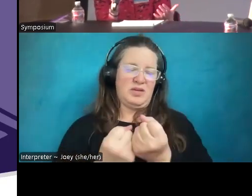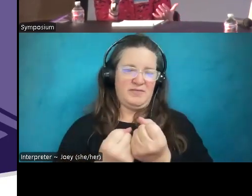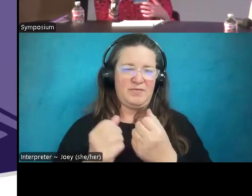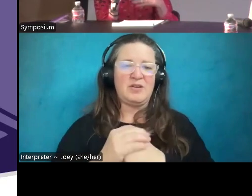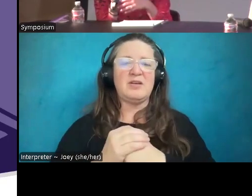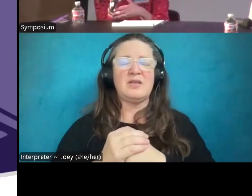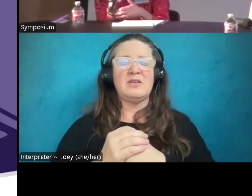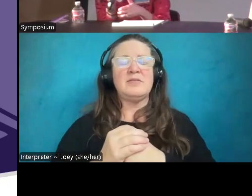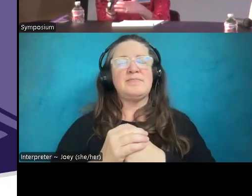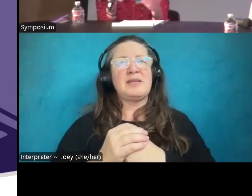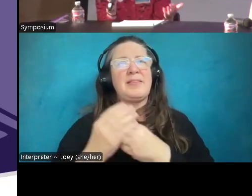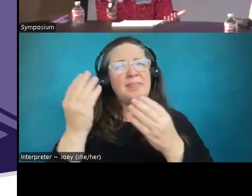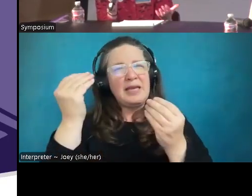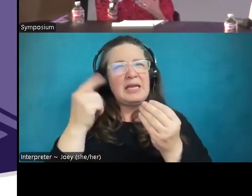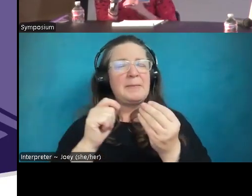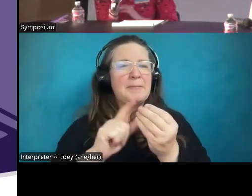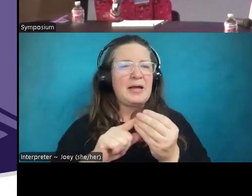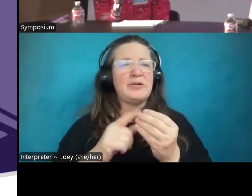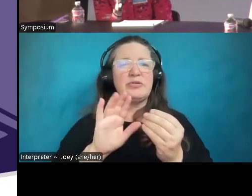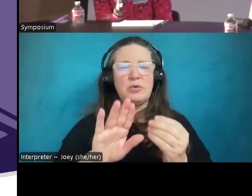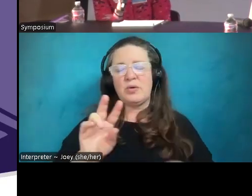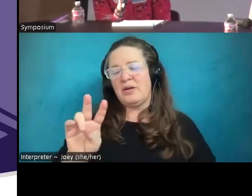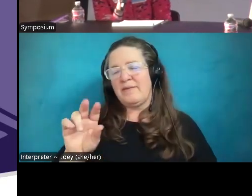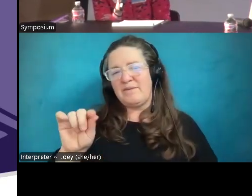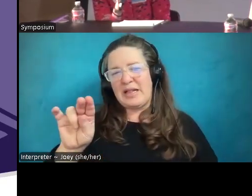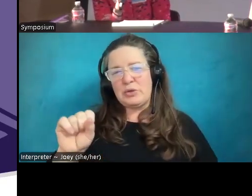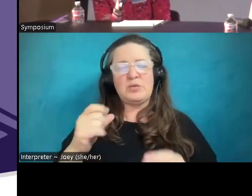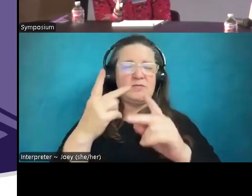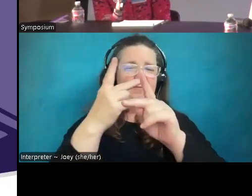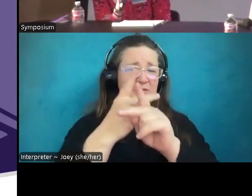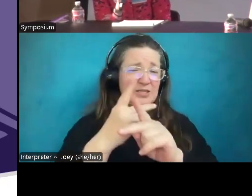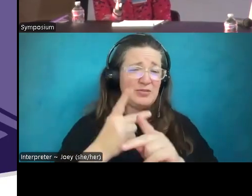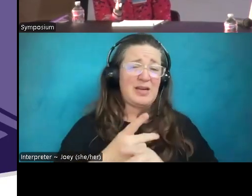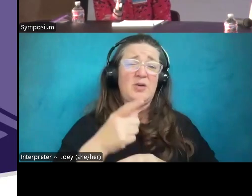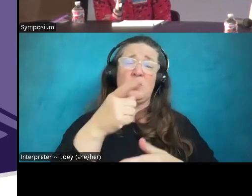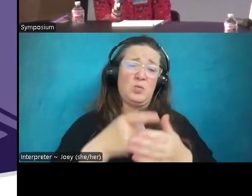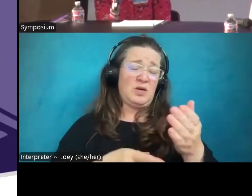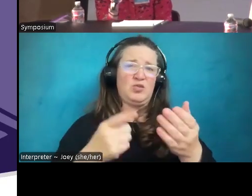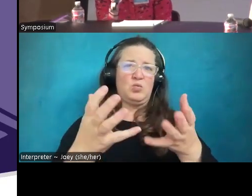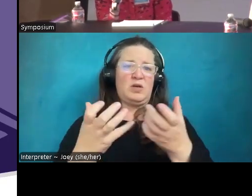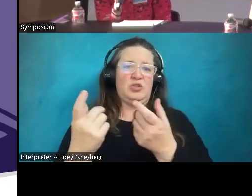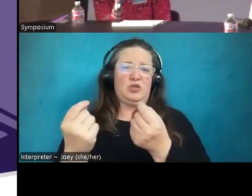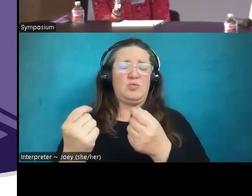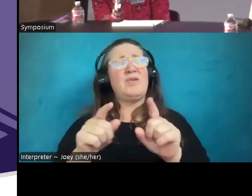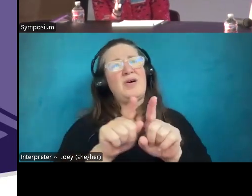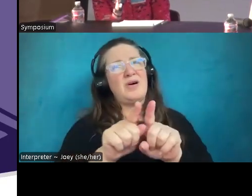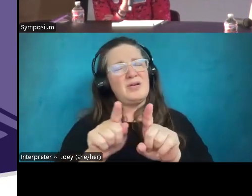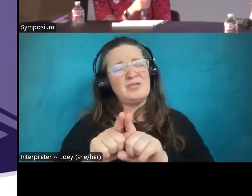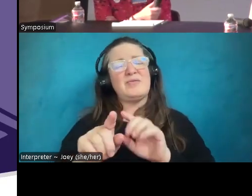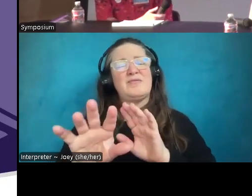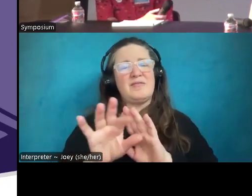valued activities, communities who are doing those, and then also definitely getting affordable therapy, and there are various resources for doing